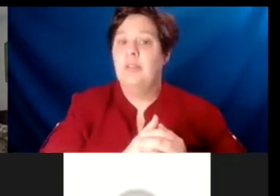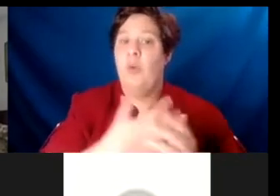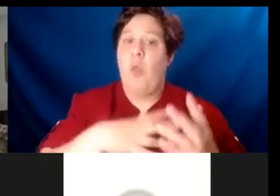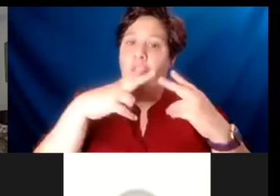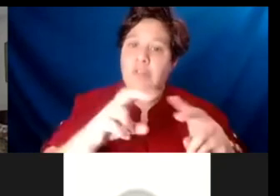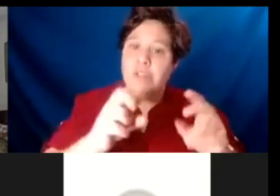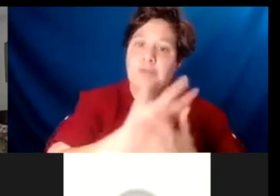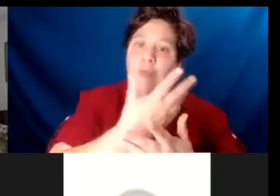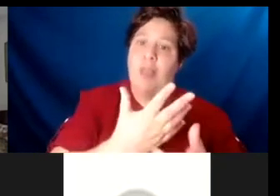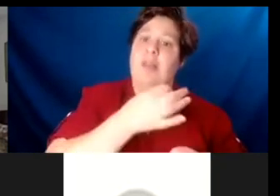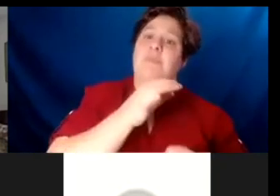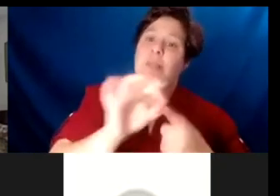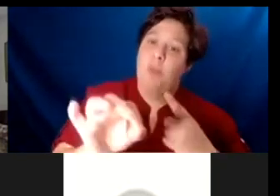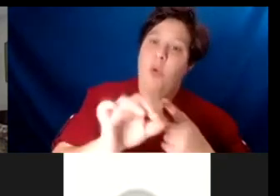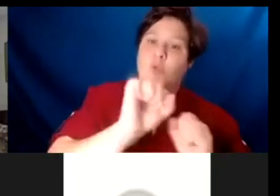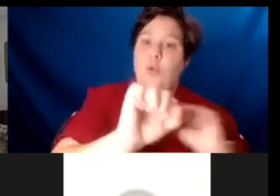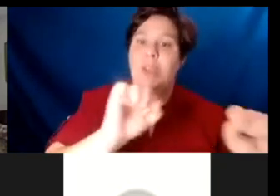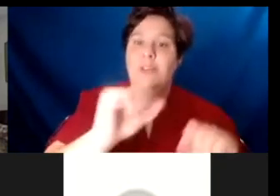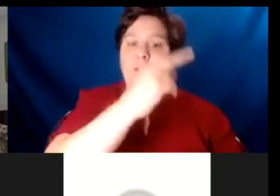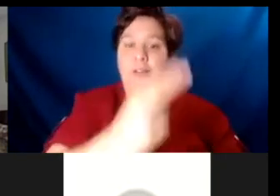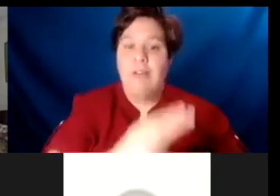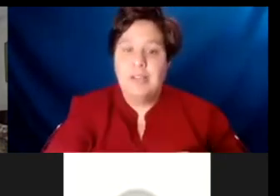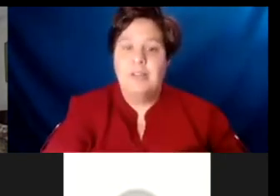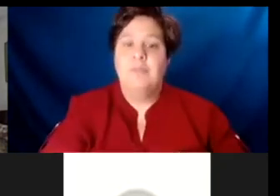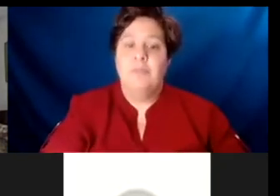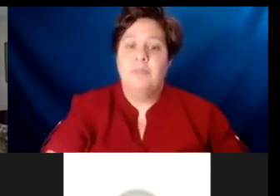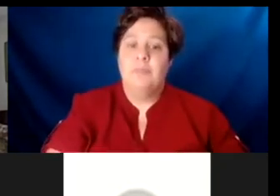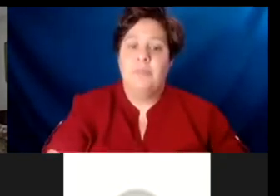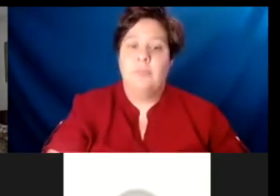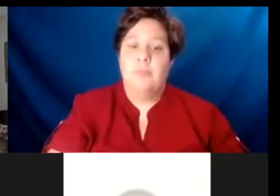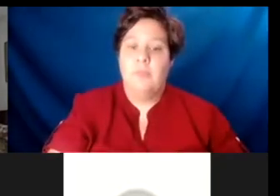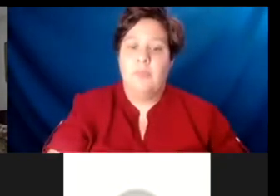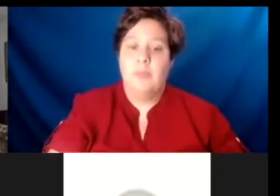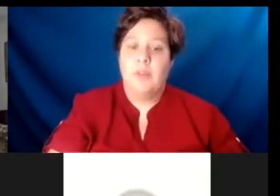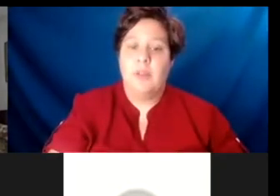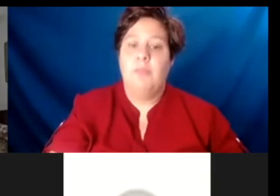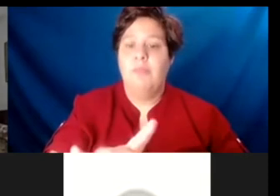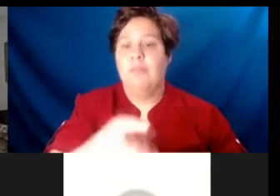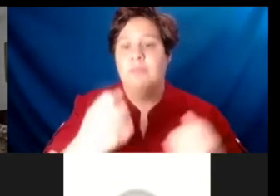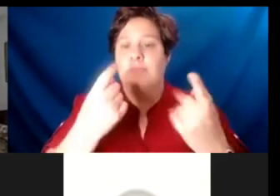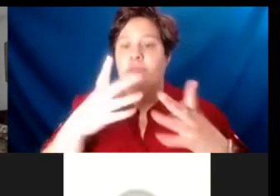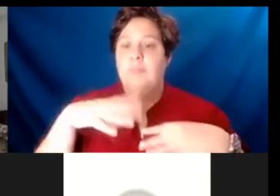to be bespoke to each artist. But yeah, I've taken your point.